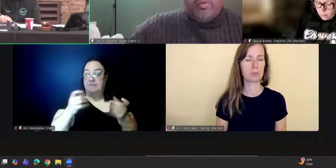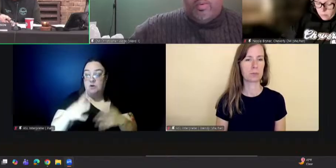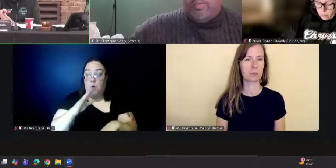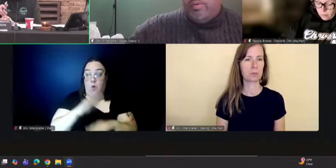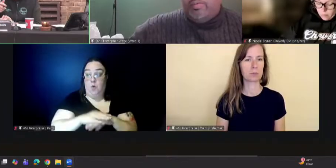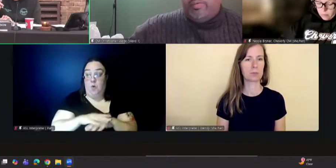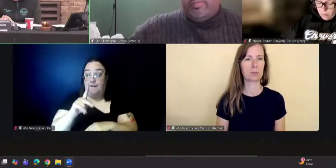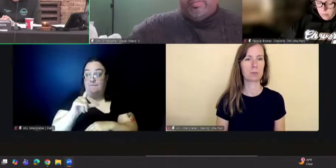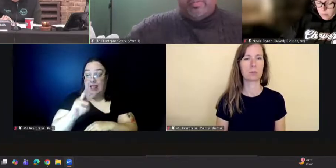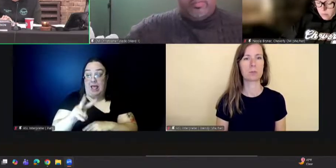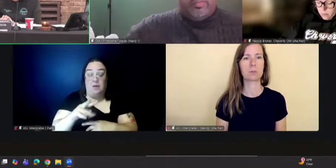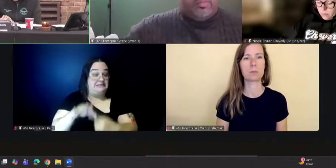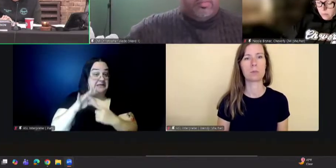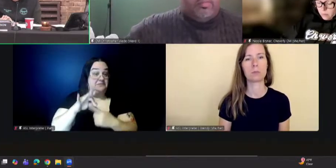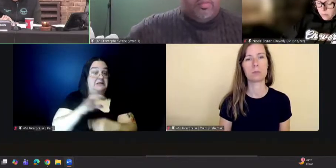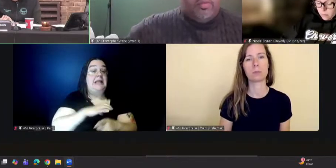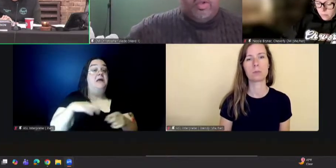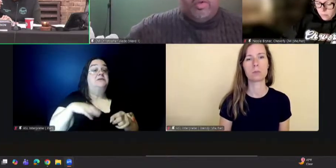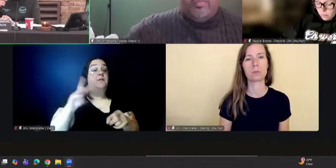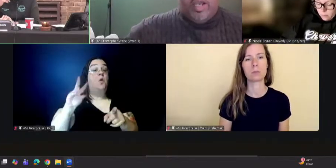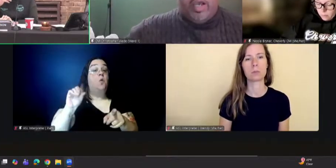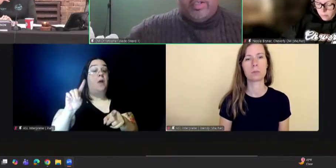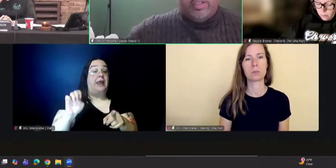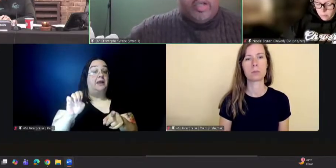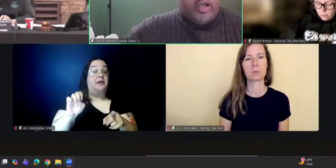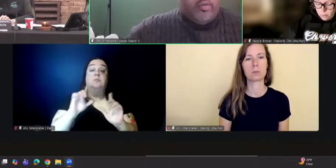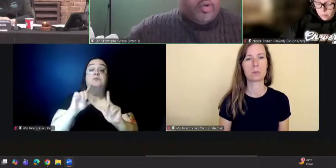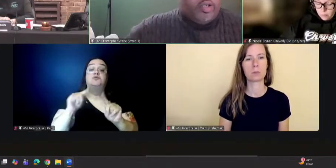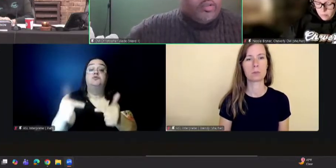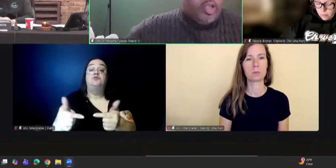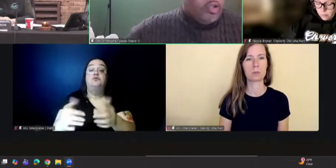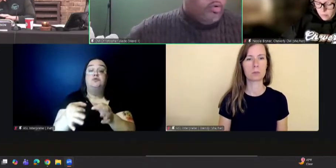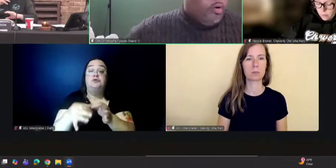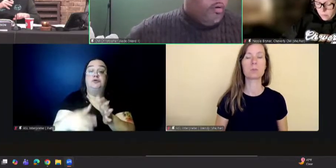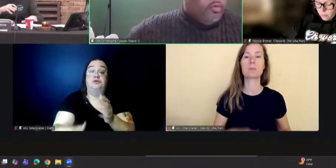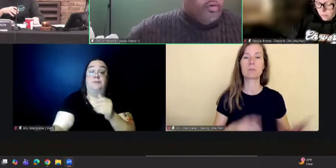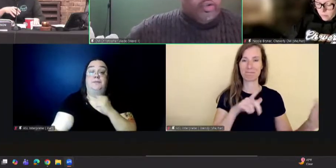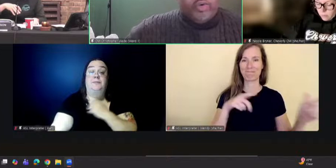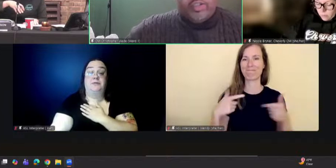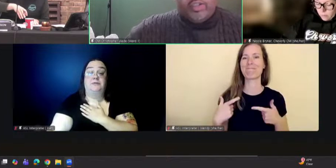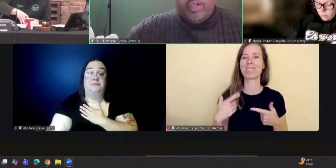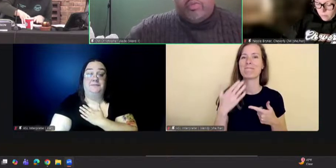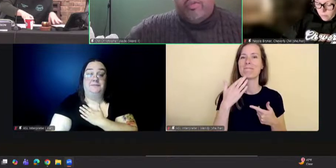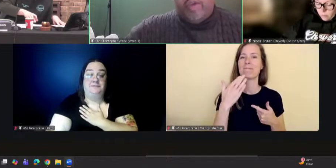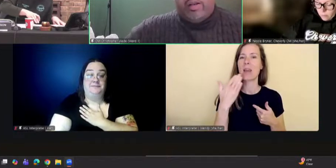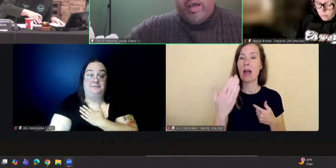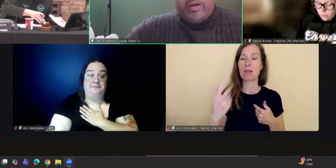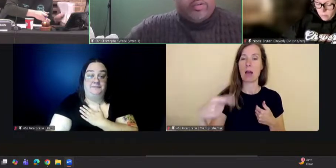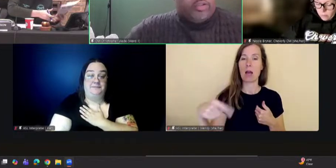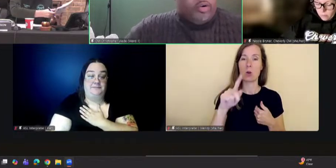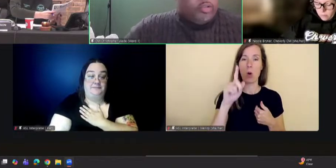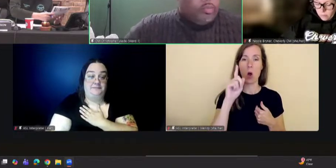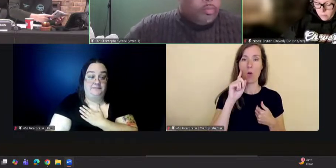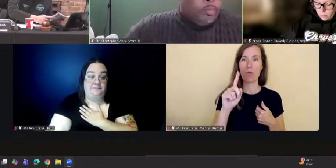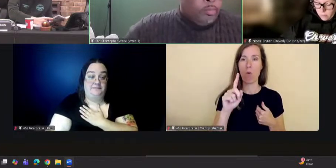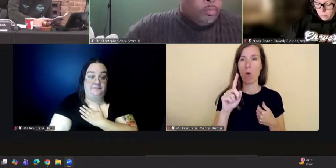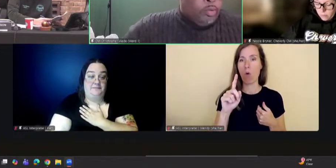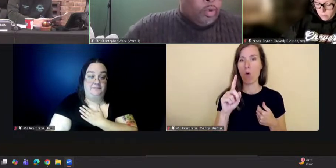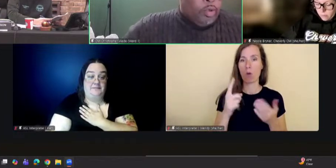exceptions? Council Member Wade. Yeah, just thank you all for addressing this. We've had a lot of